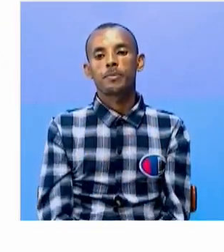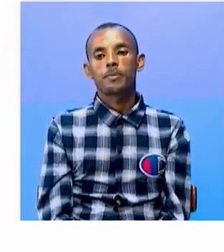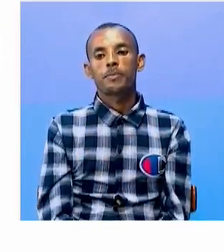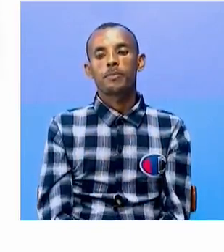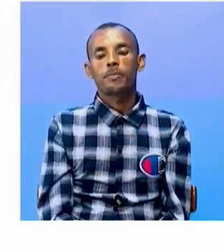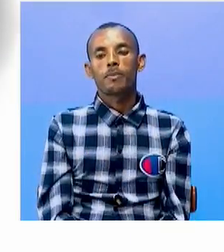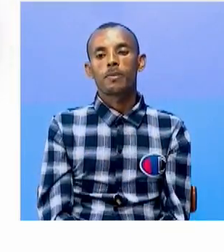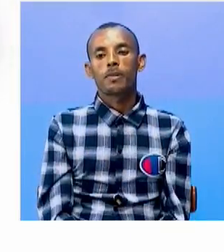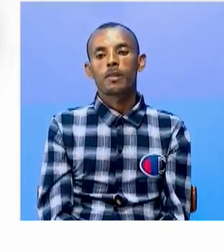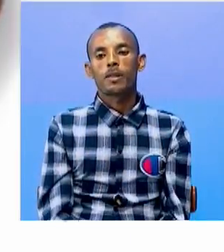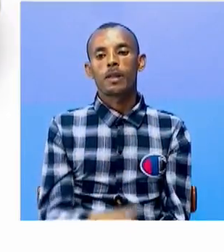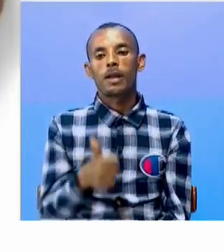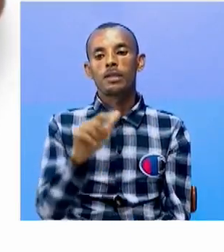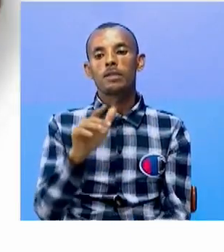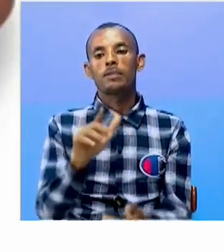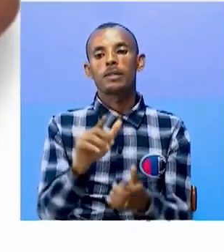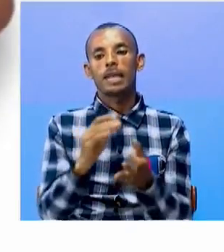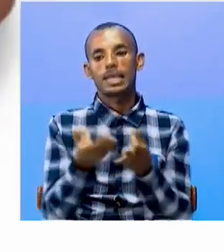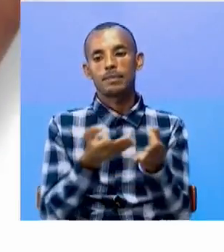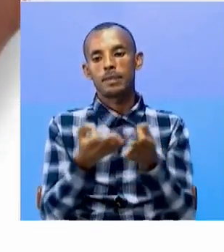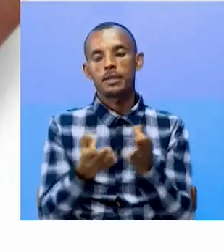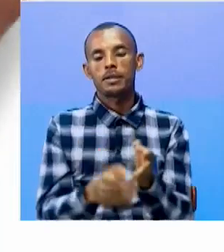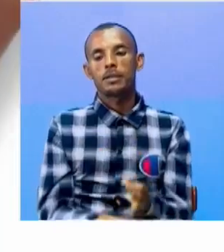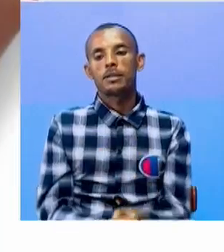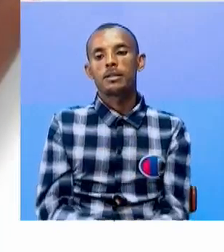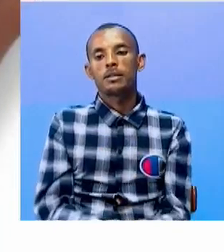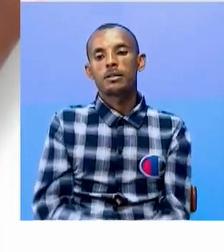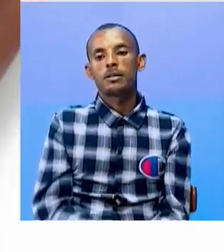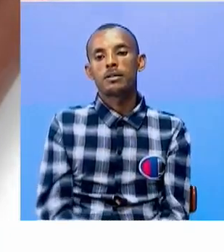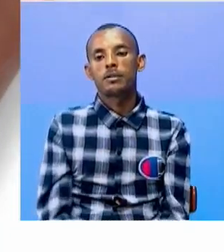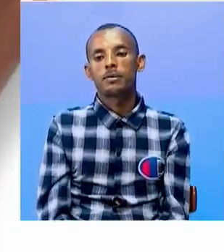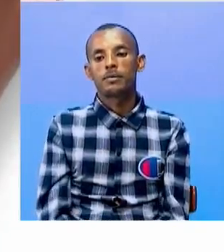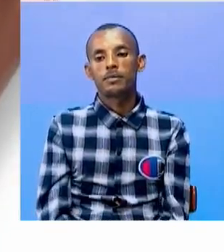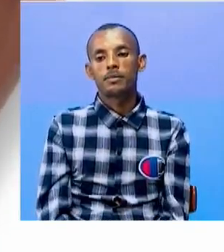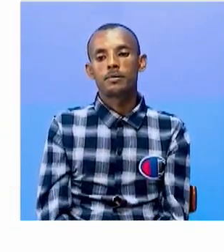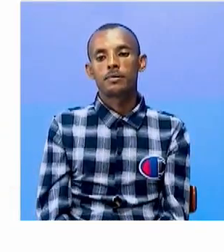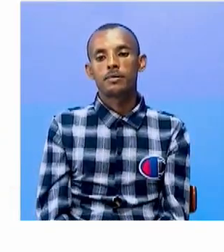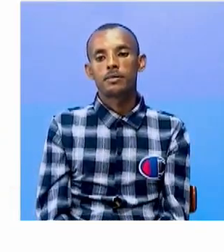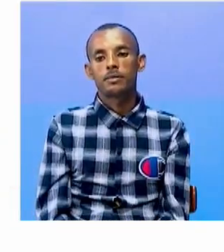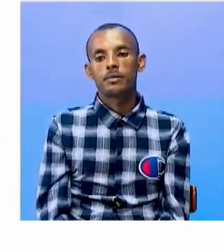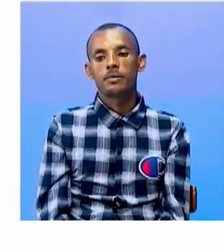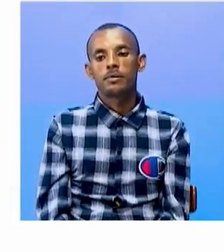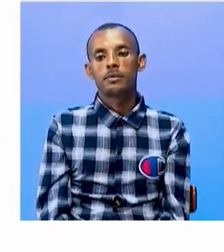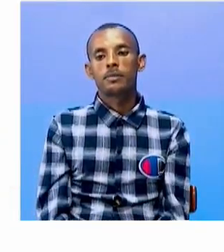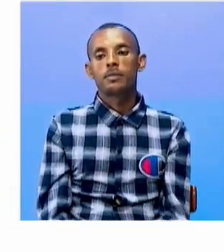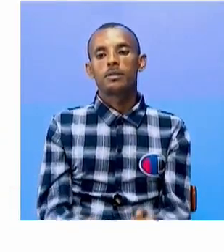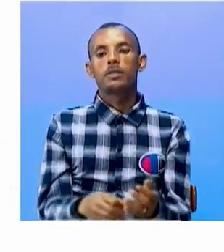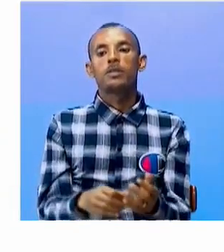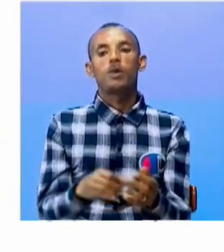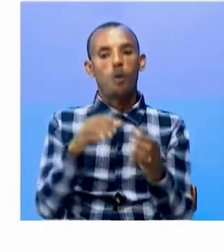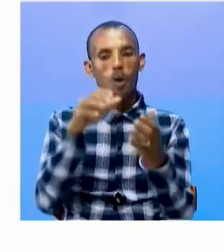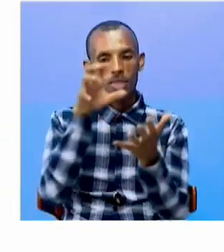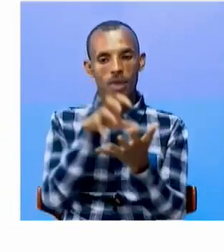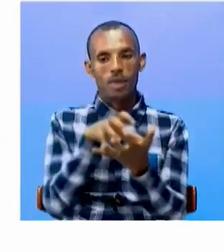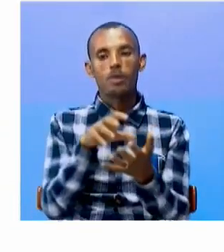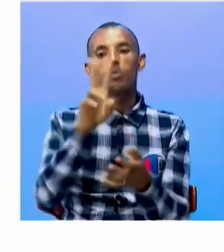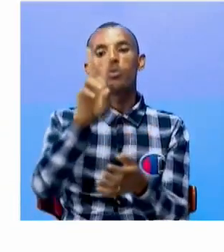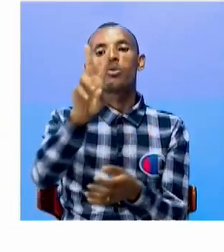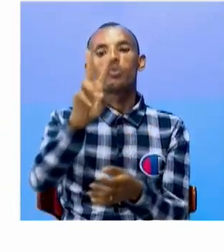expression. It's an algebraic expression containing two terms.